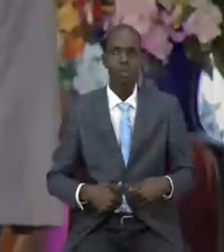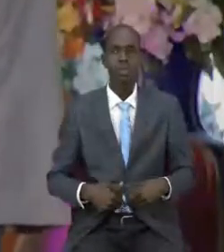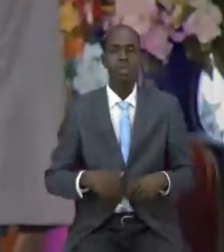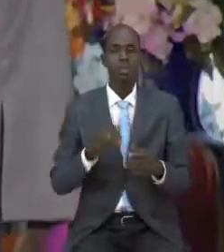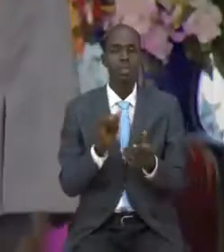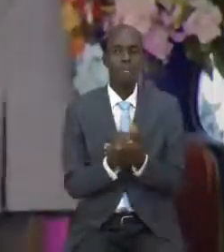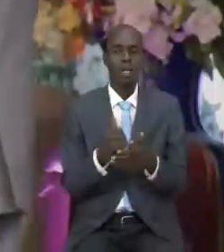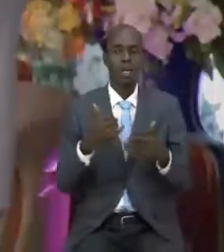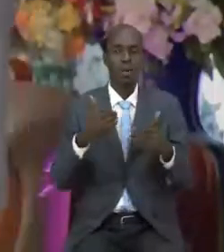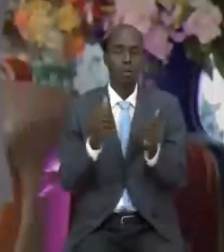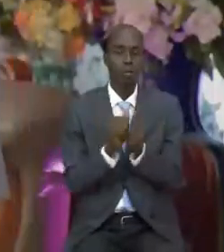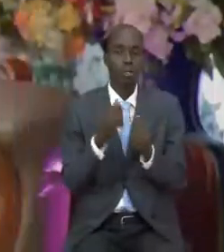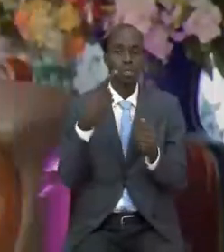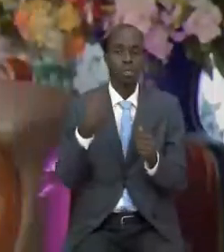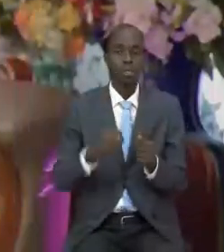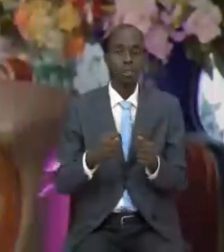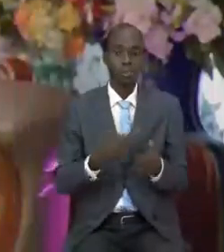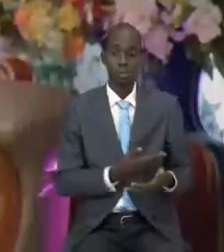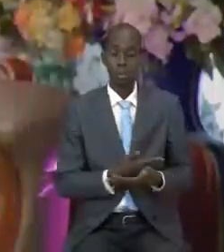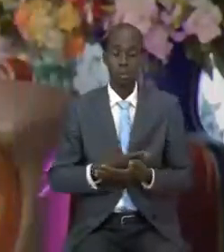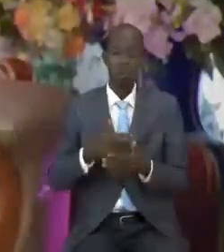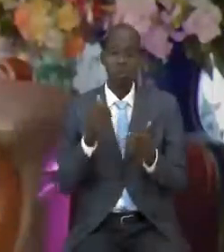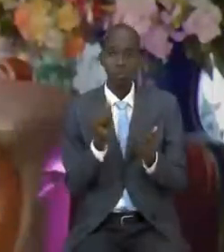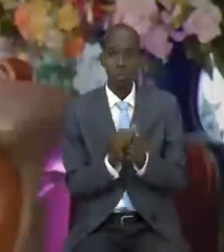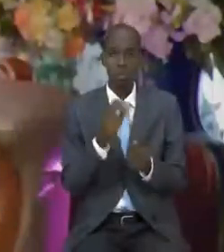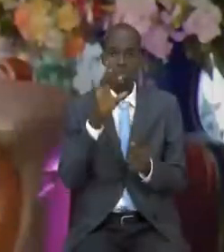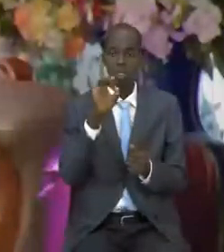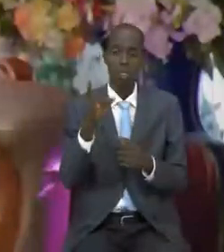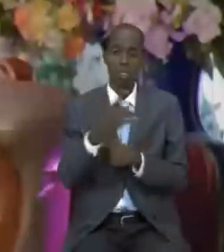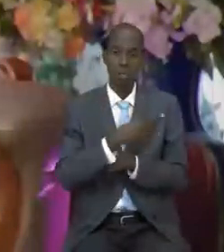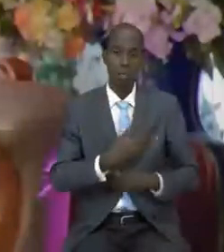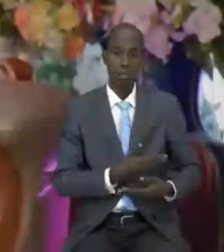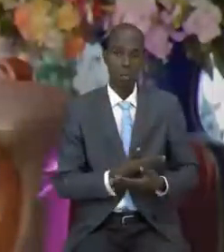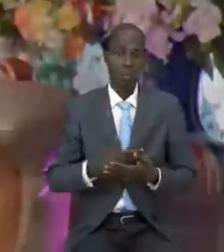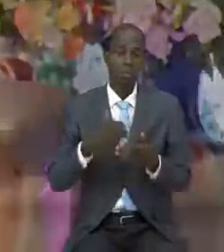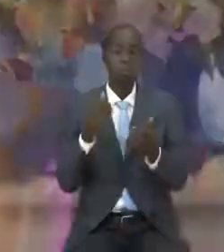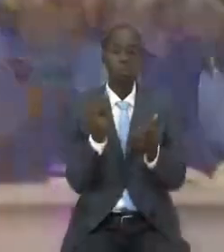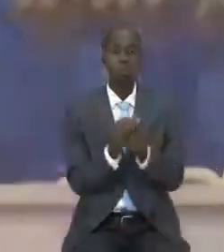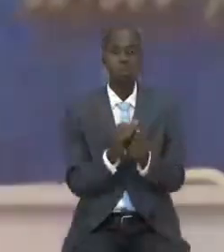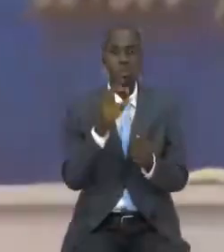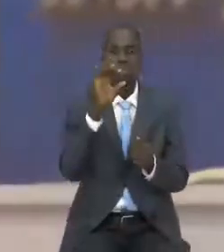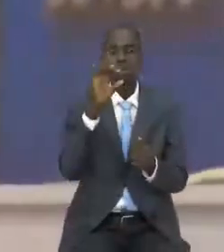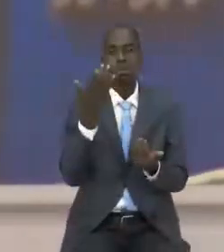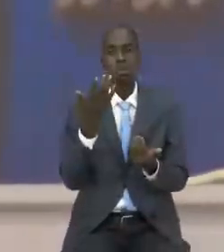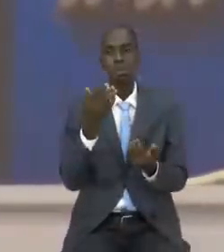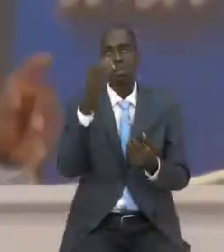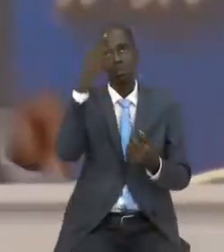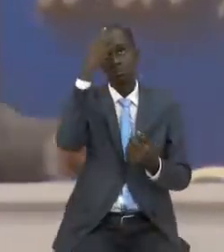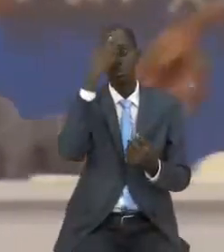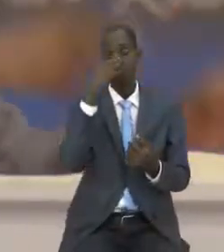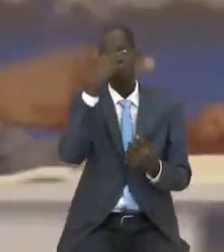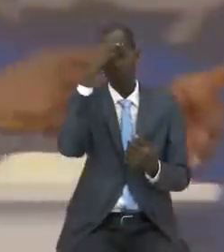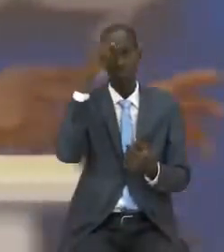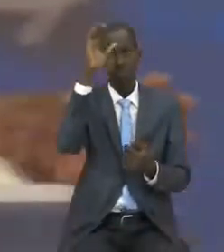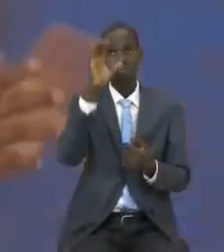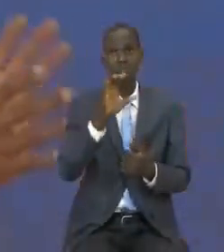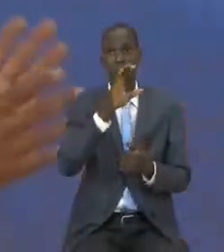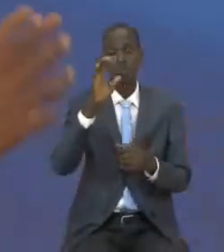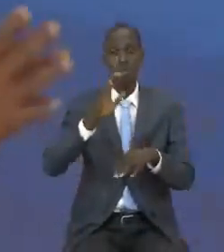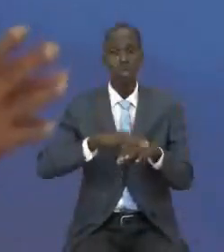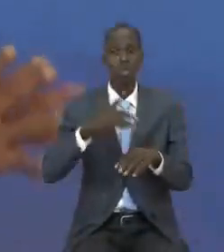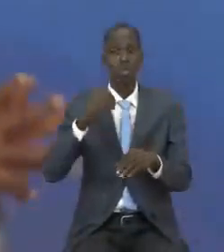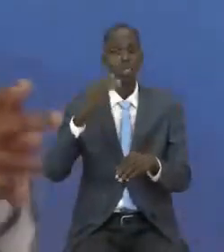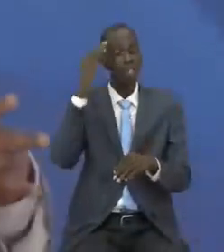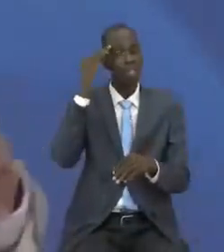the forehead and say, now that baptism, what you call baptism, makes you